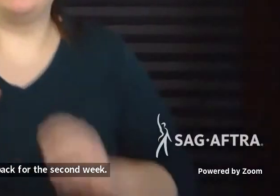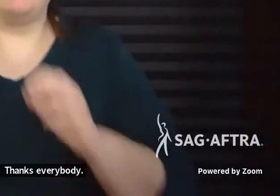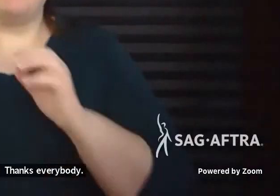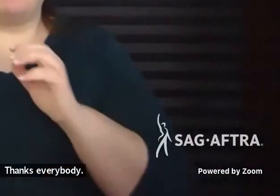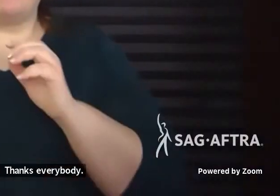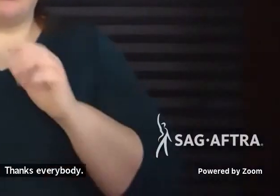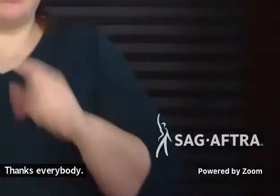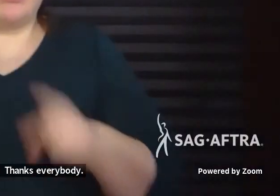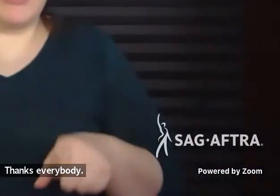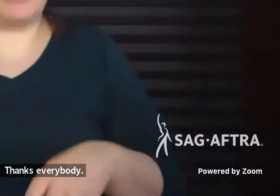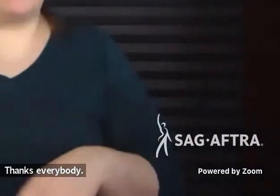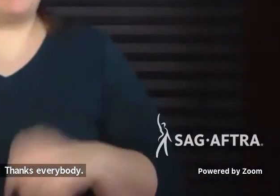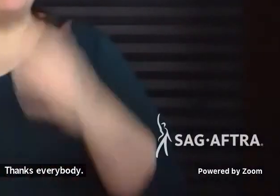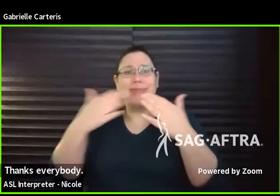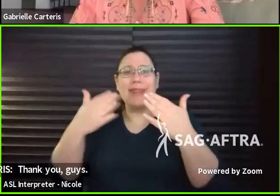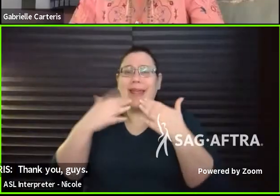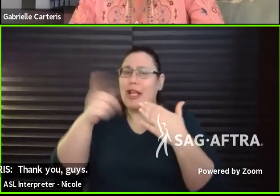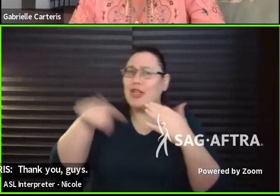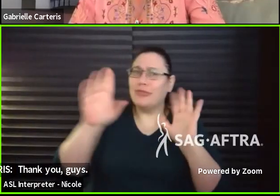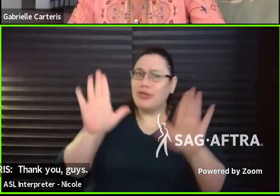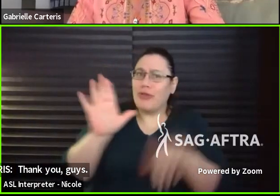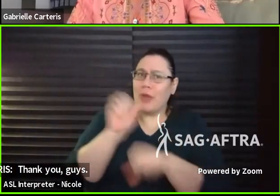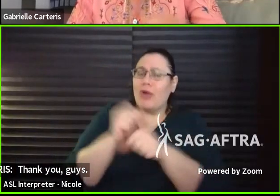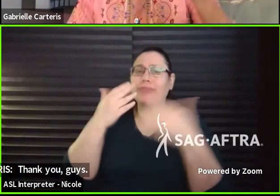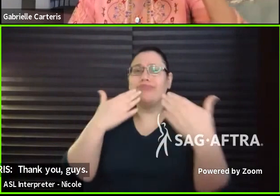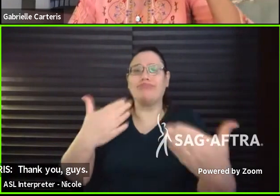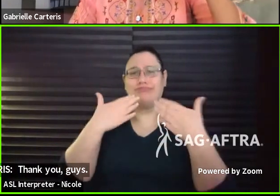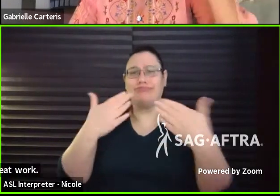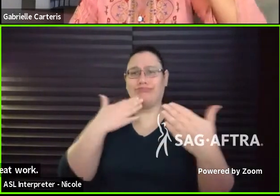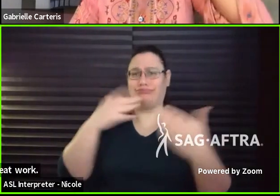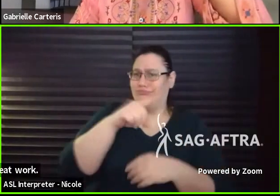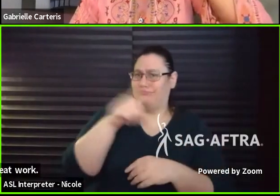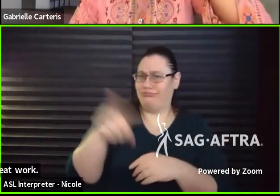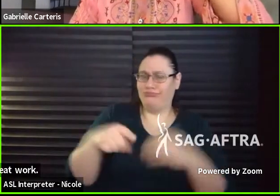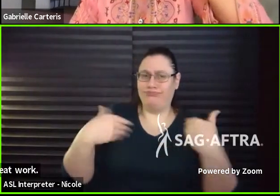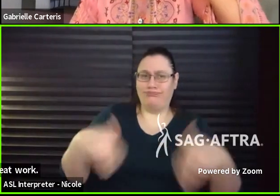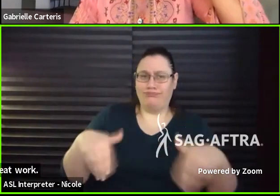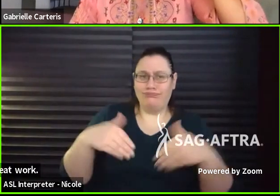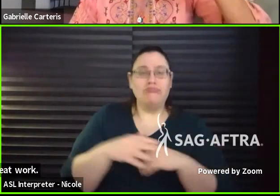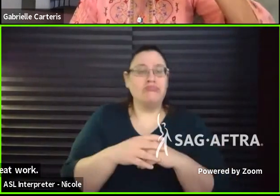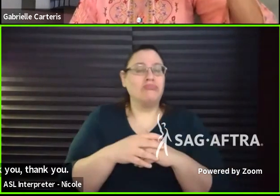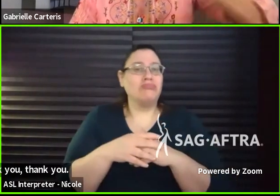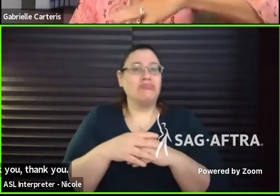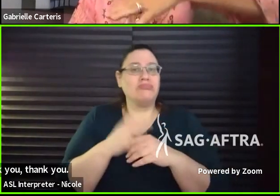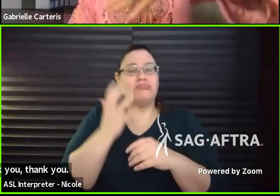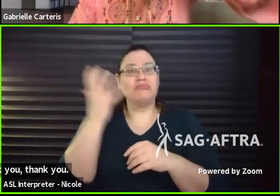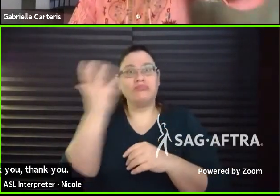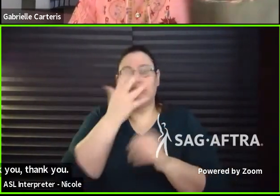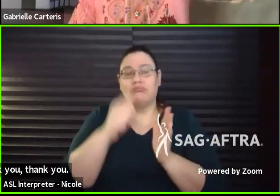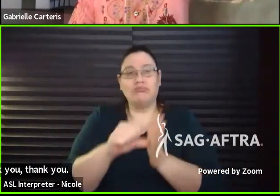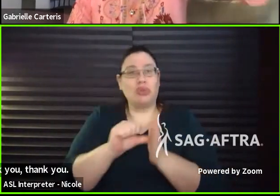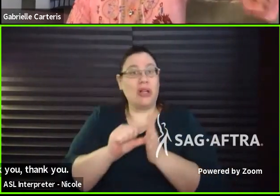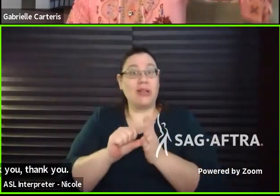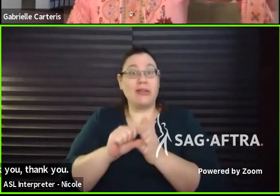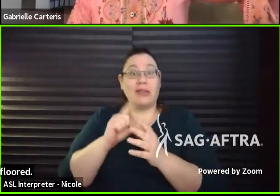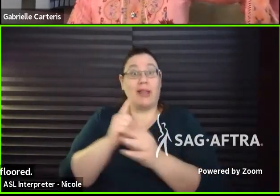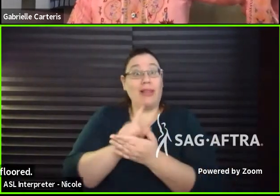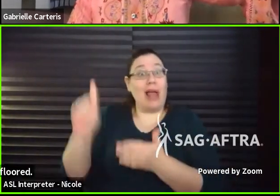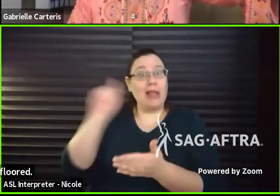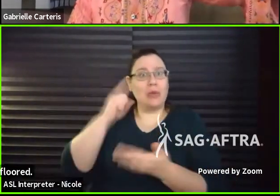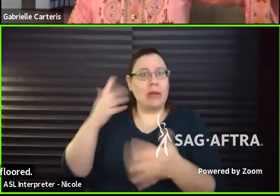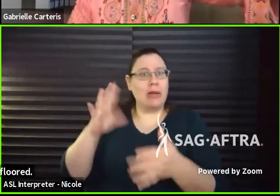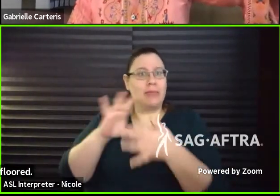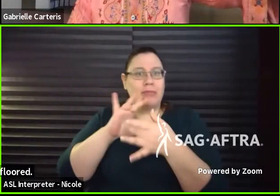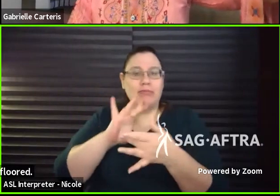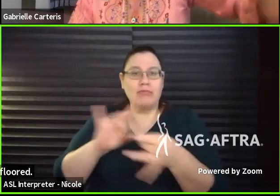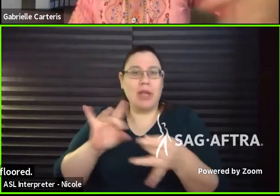wonderful. Really great work. Thank you, thank you, thank you. I'm still floored. I told you last week, it was like this